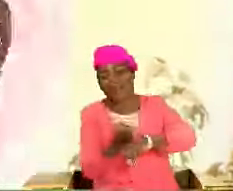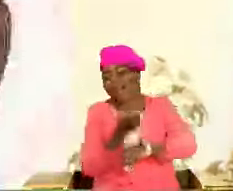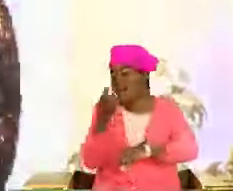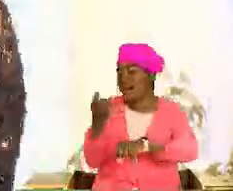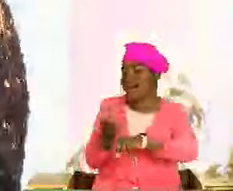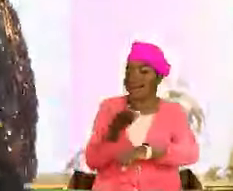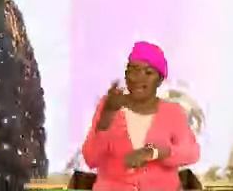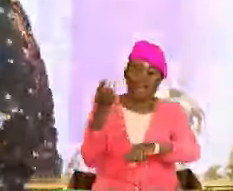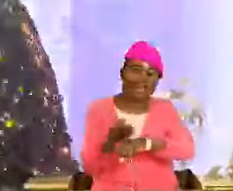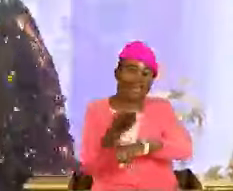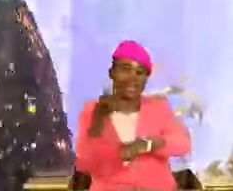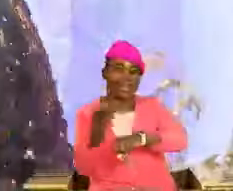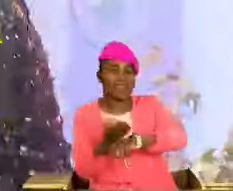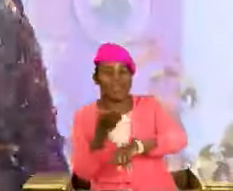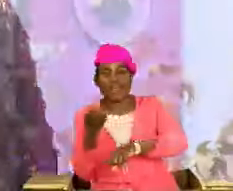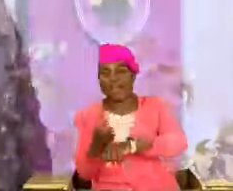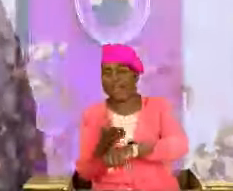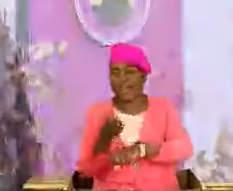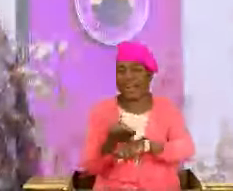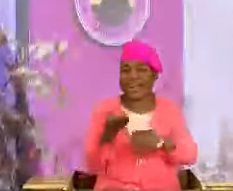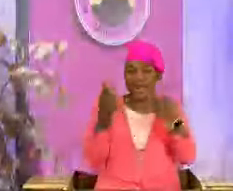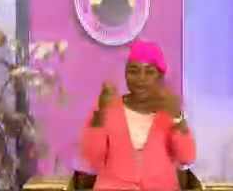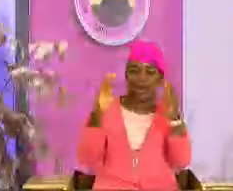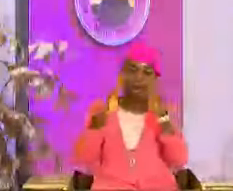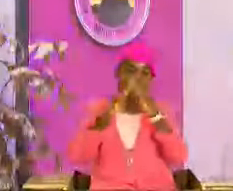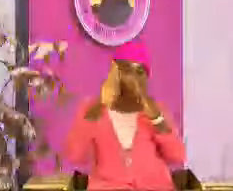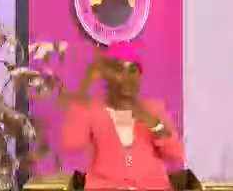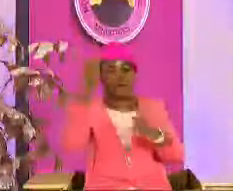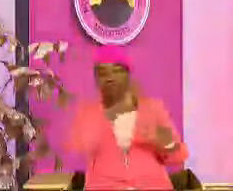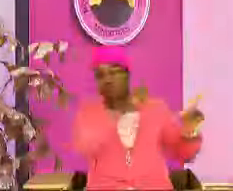Elijah coming up